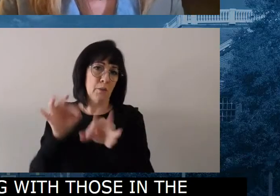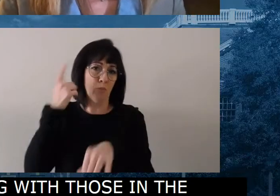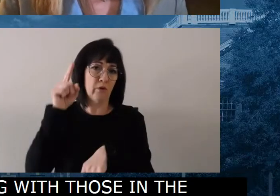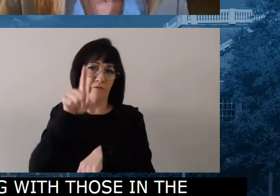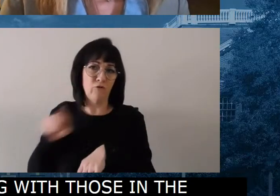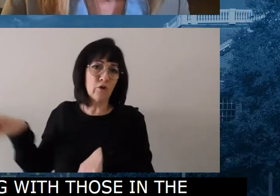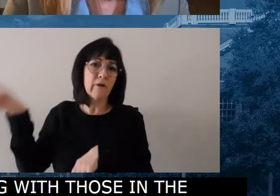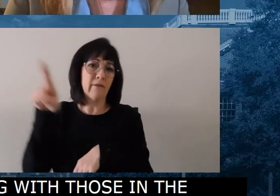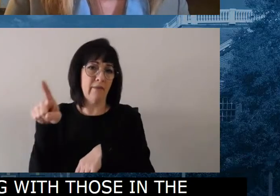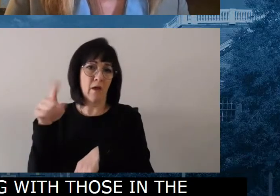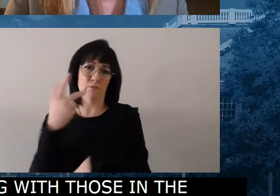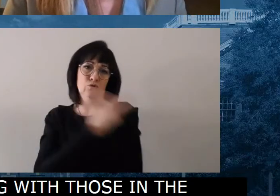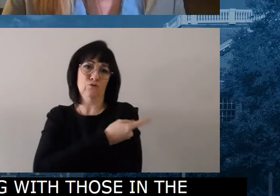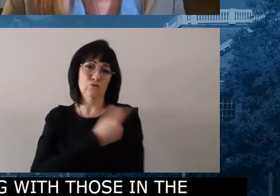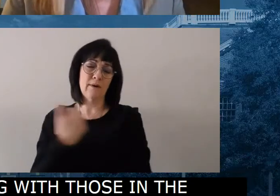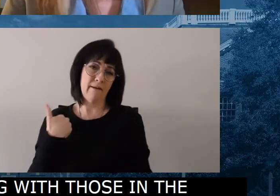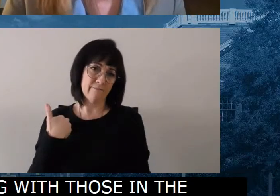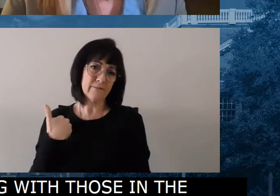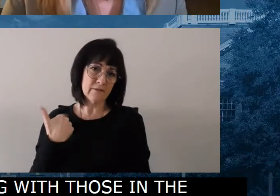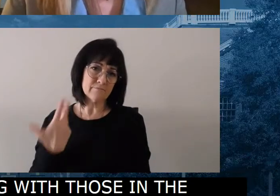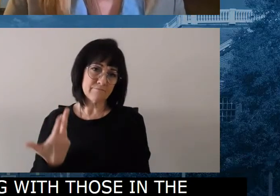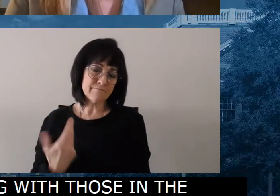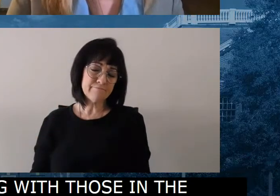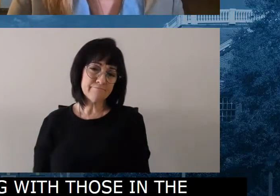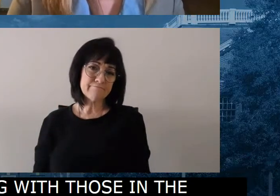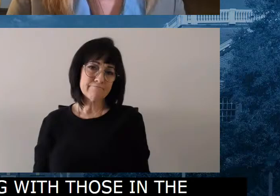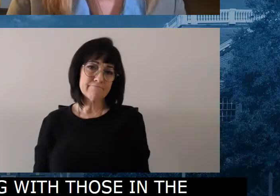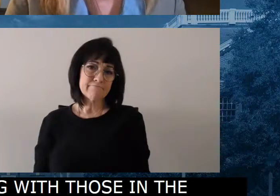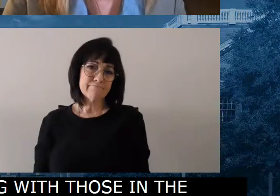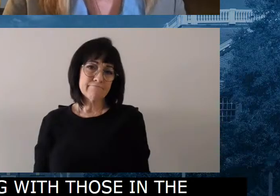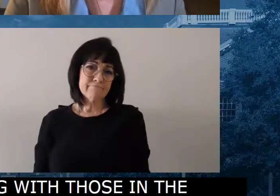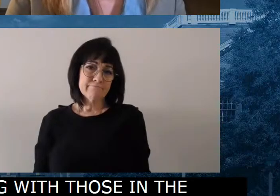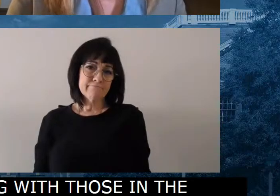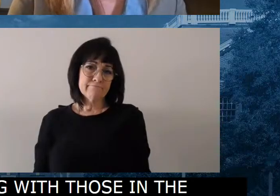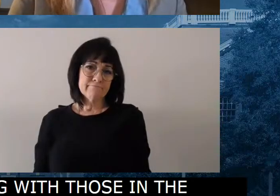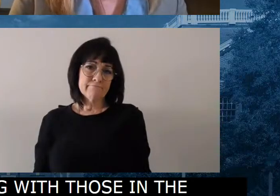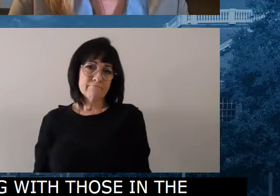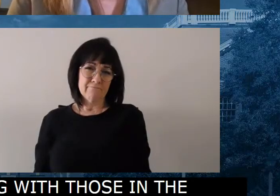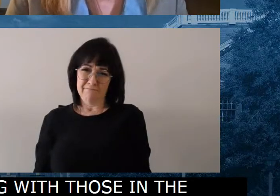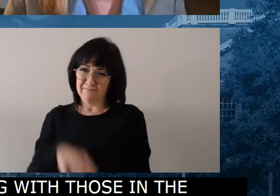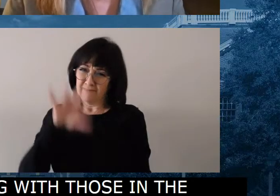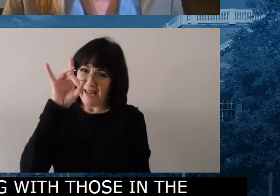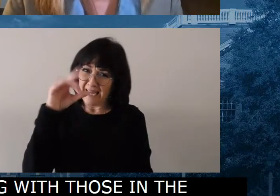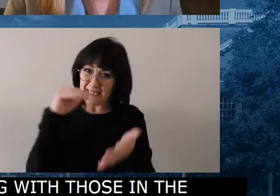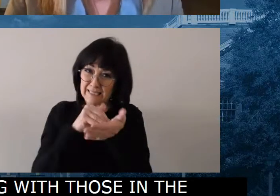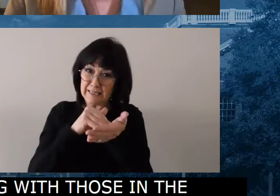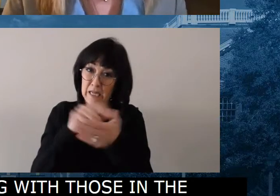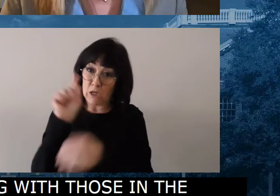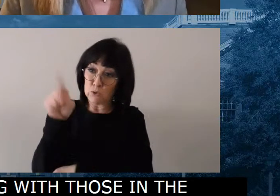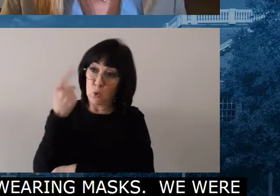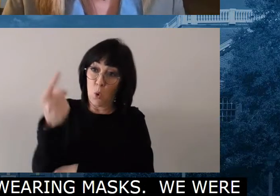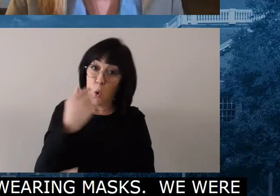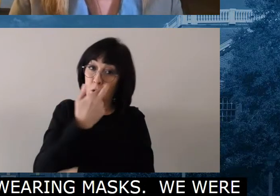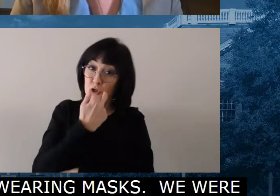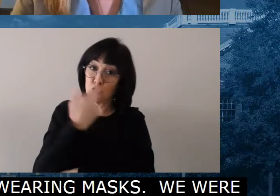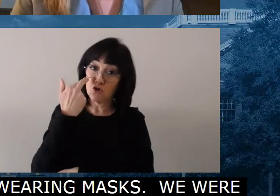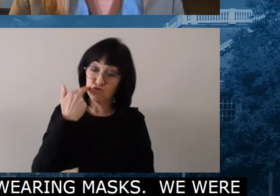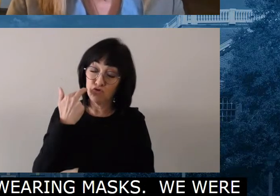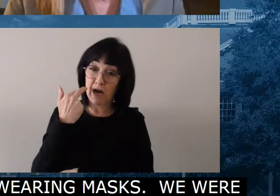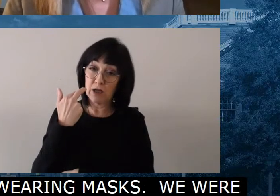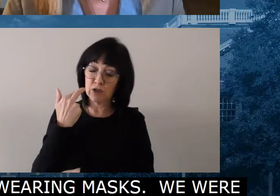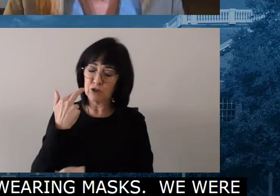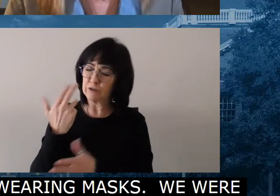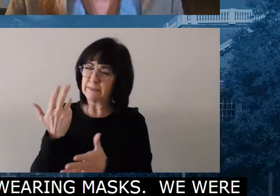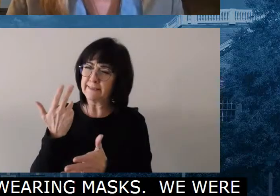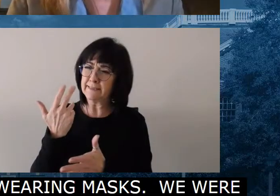for vaccination. We know that it's unlikely that it was 8,000 who were vaccinated, but somewhere